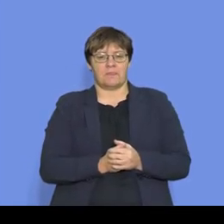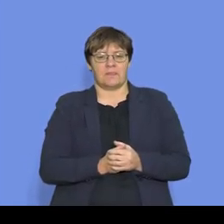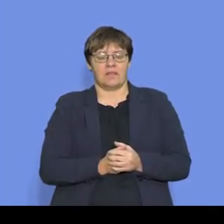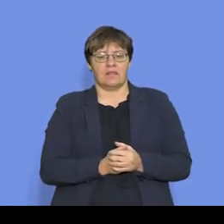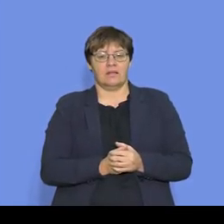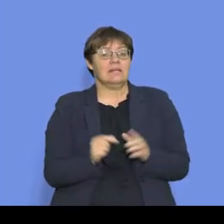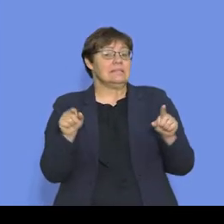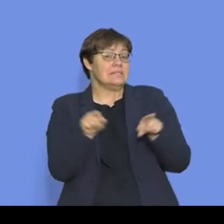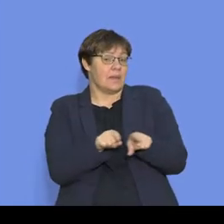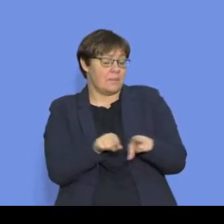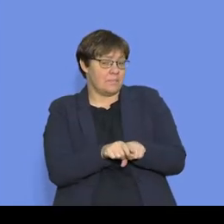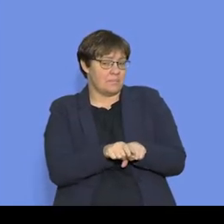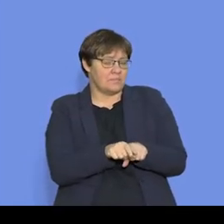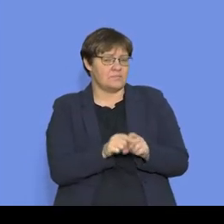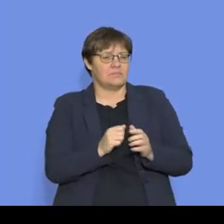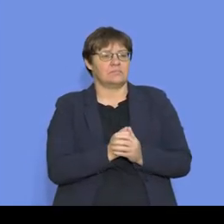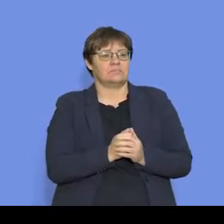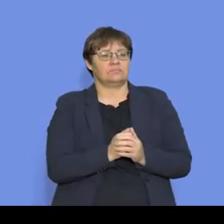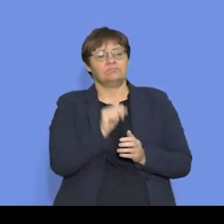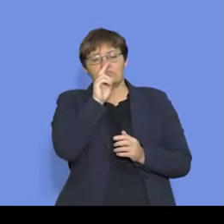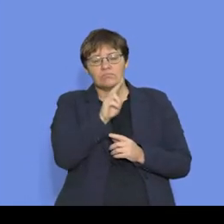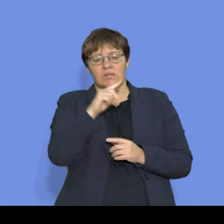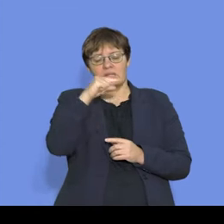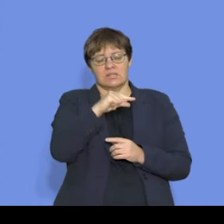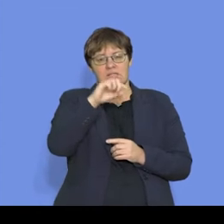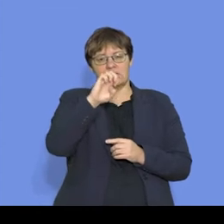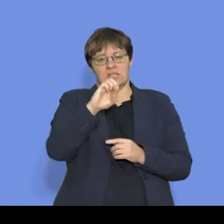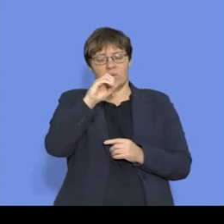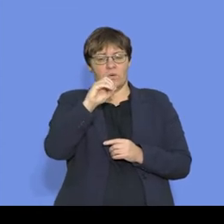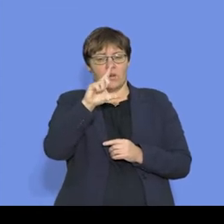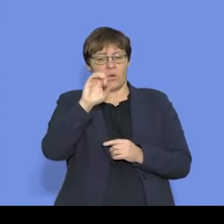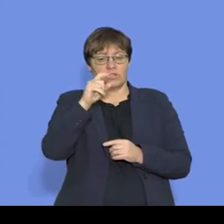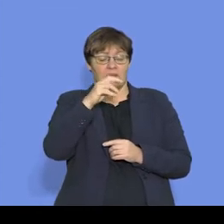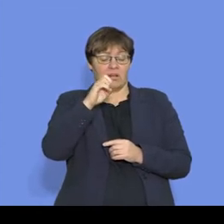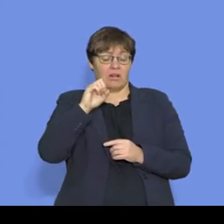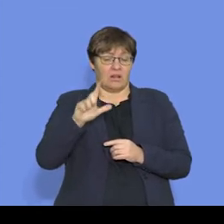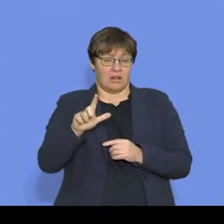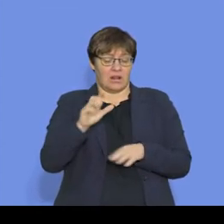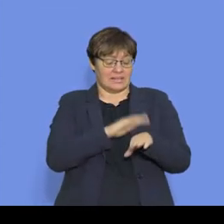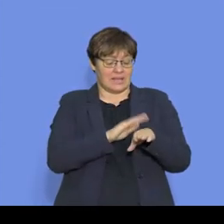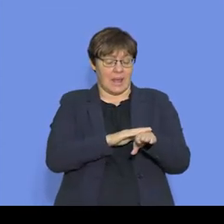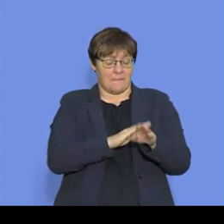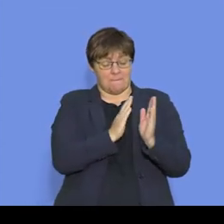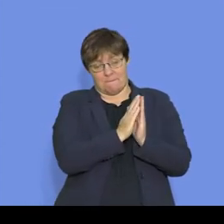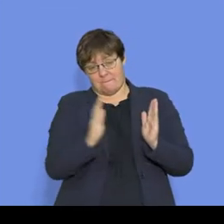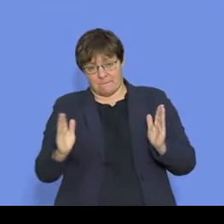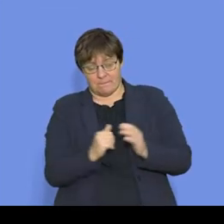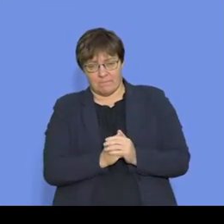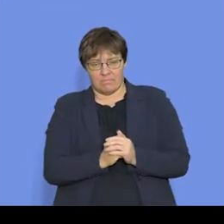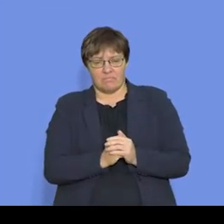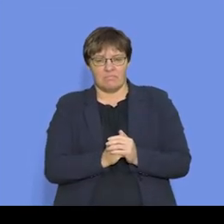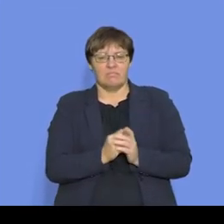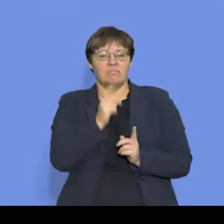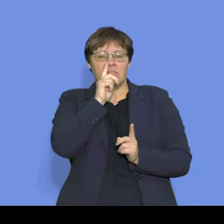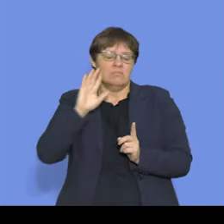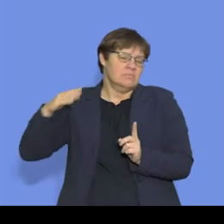We then also looked at the geological time scale, which was looking at